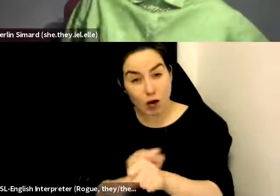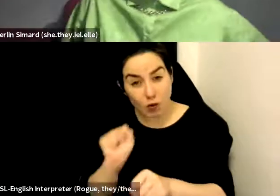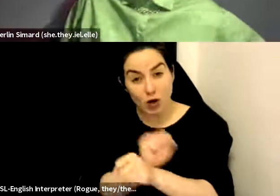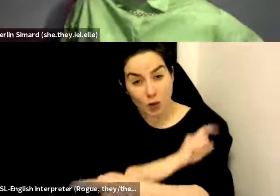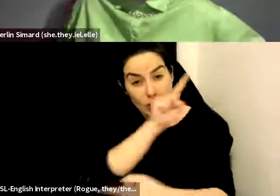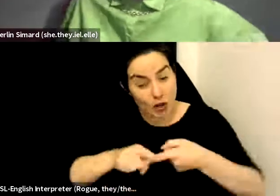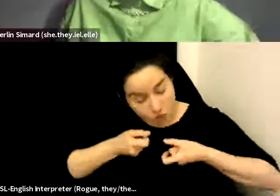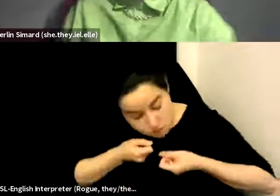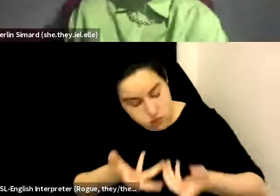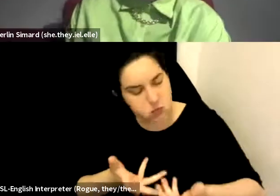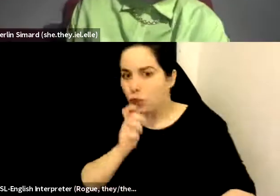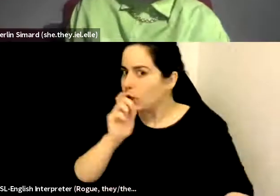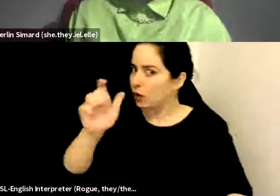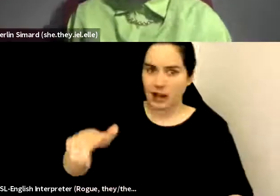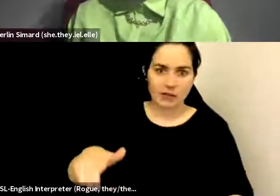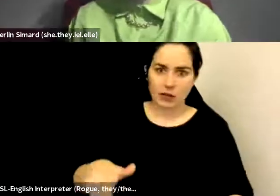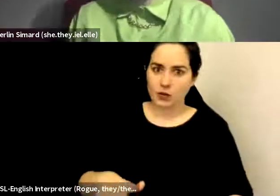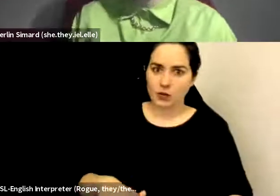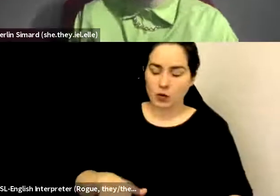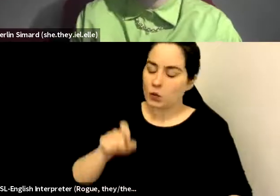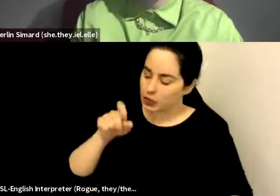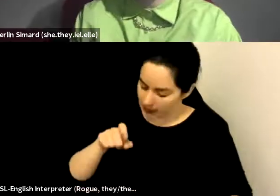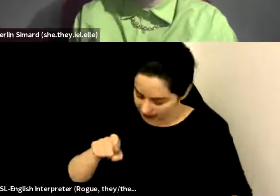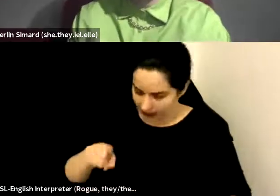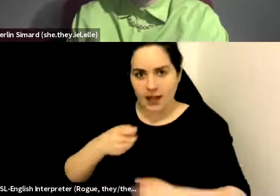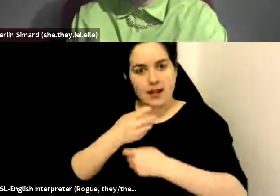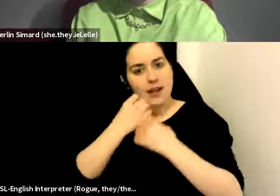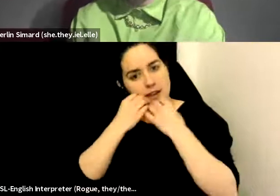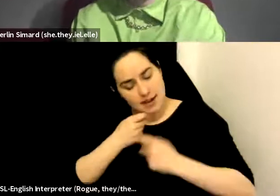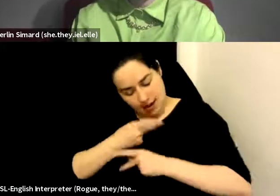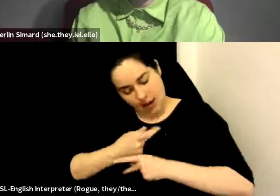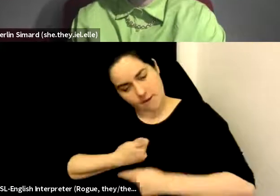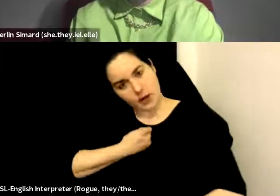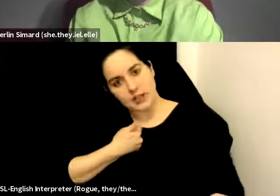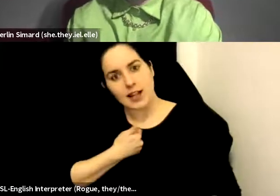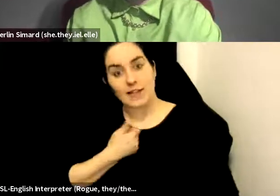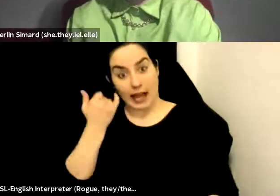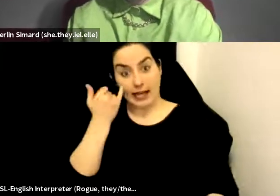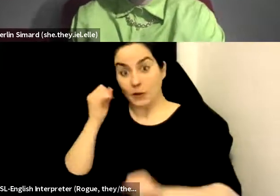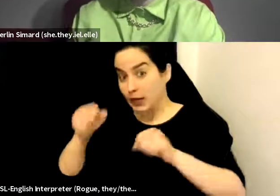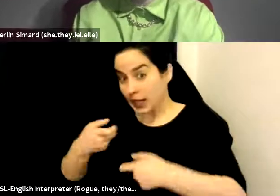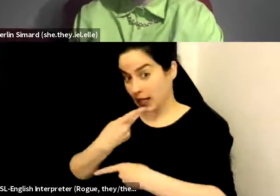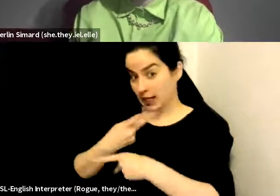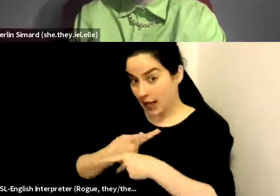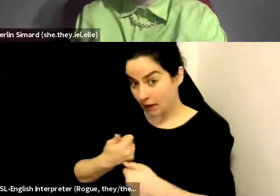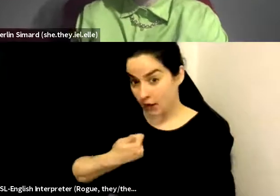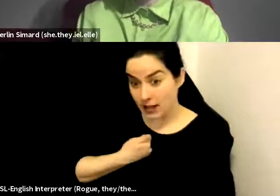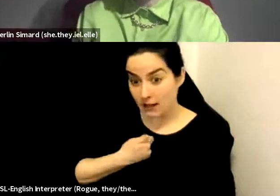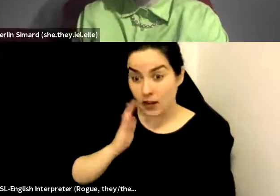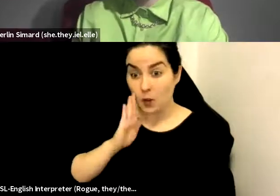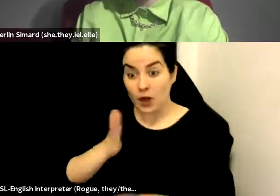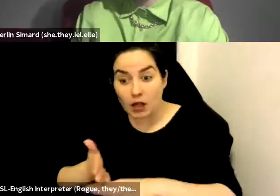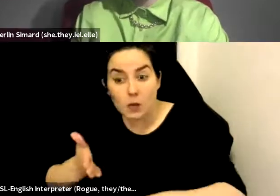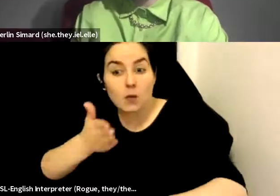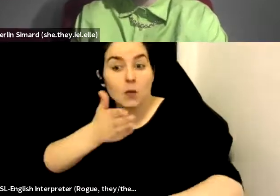ourselves. And that, as a result, makes our work deeper. It makes our work like thrive in a way that, like, I think about if